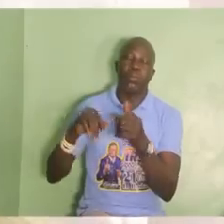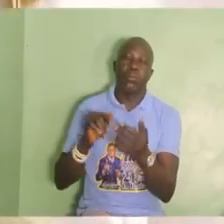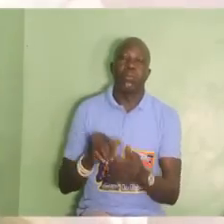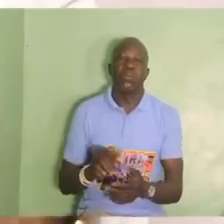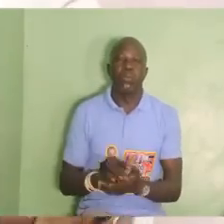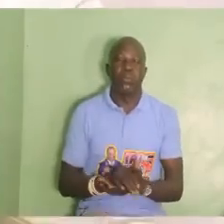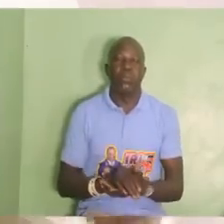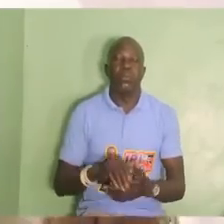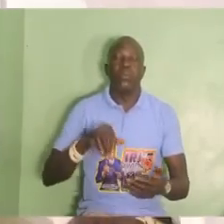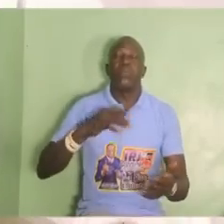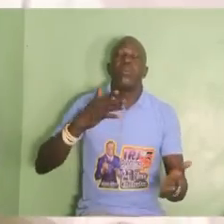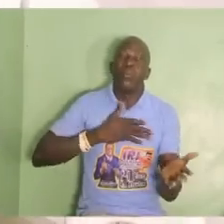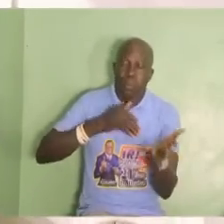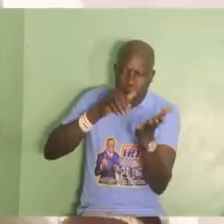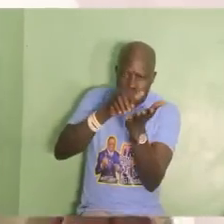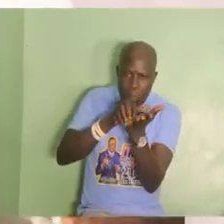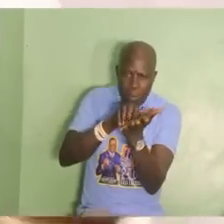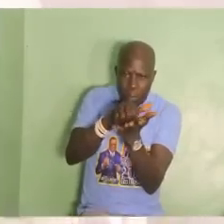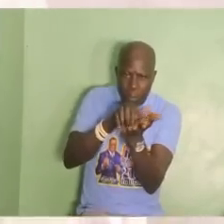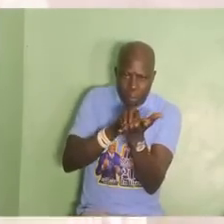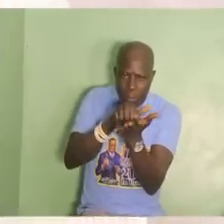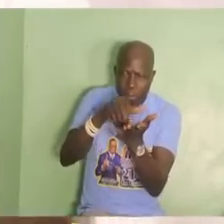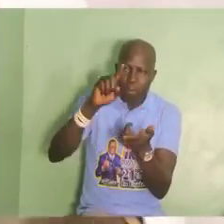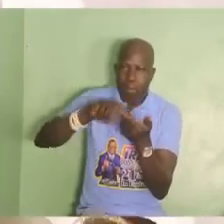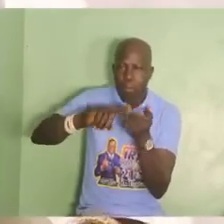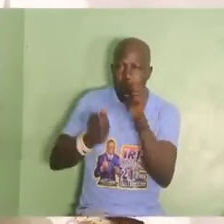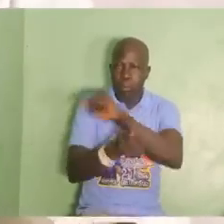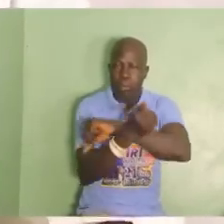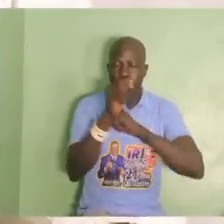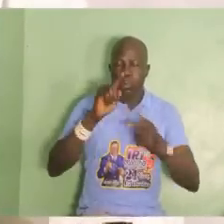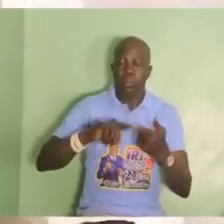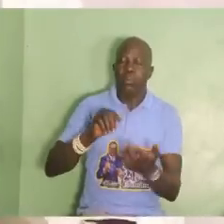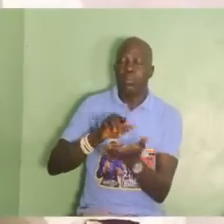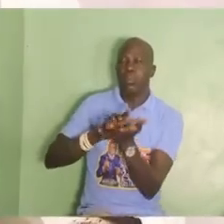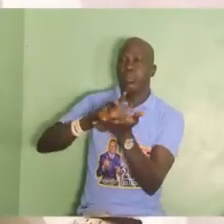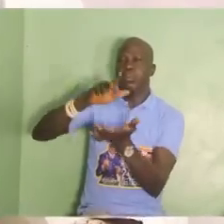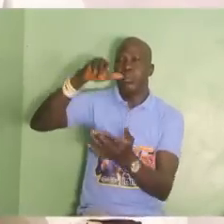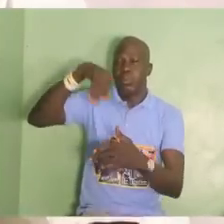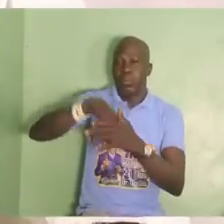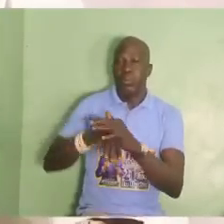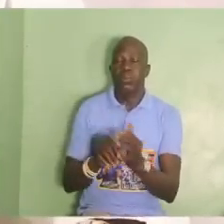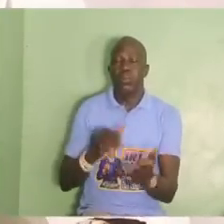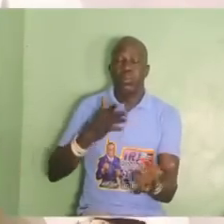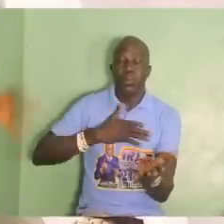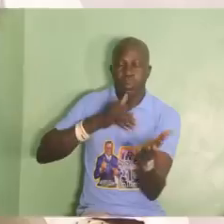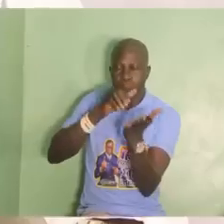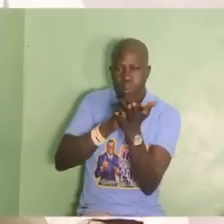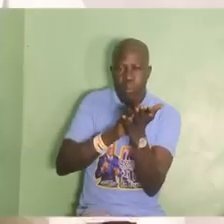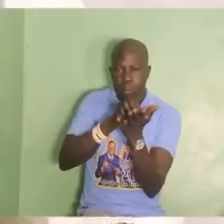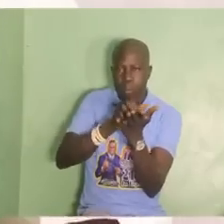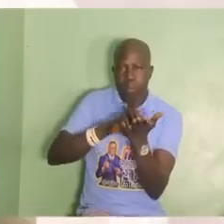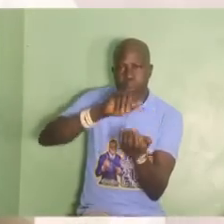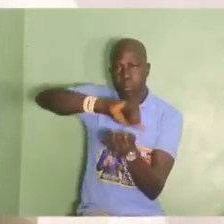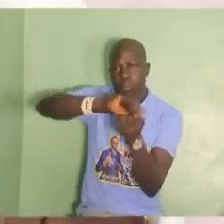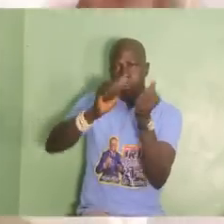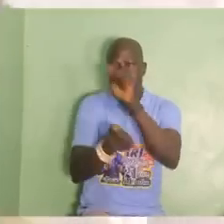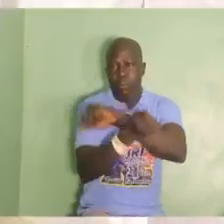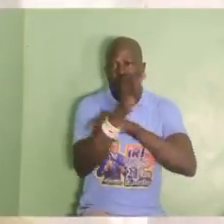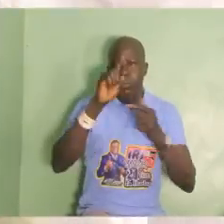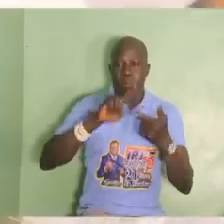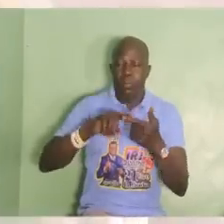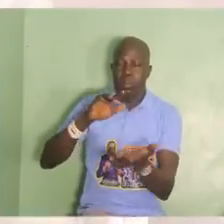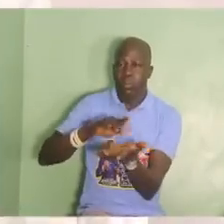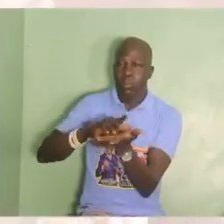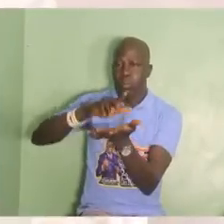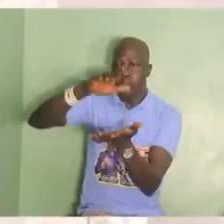ojo ni ma je ojo ayo fun o be a door of joy for you ojo iboko there are blessings ojo anu there are mercy ati ojo ojurere and there are faith oluwa se